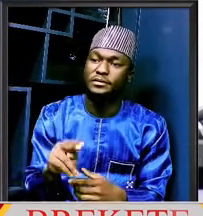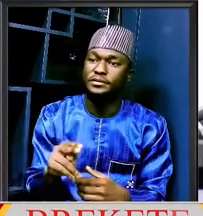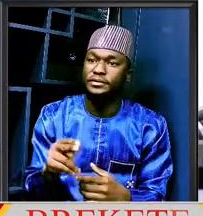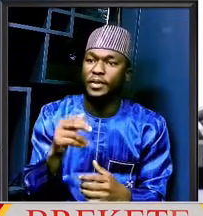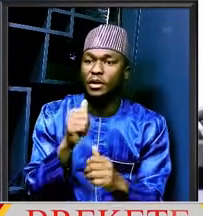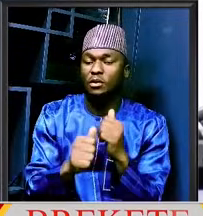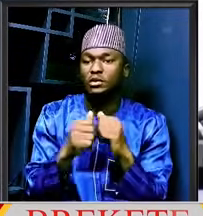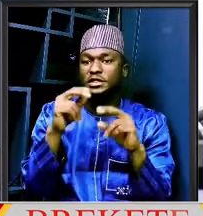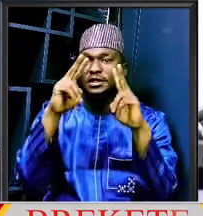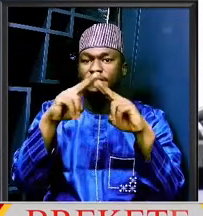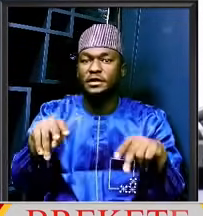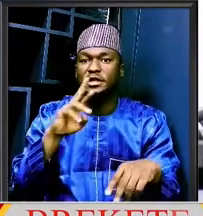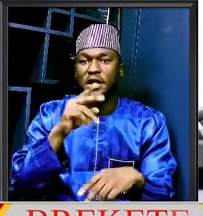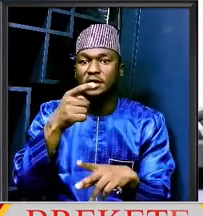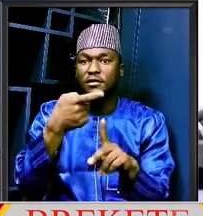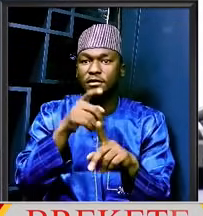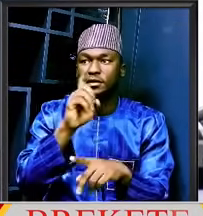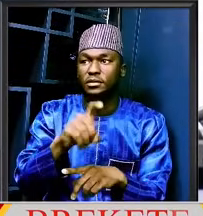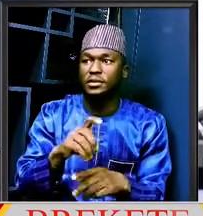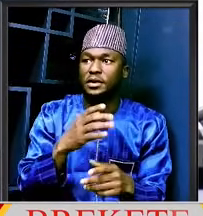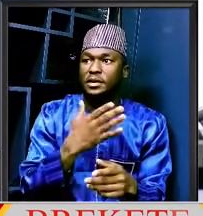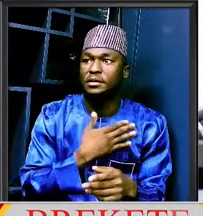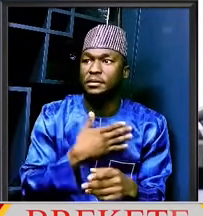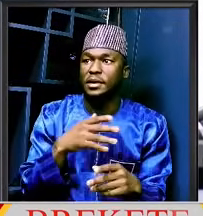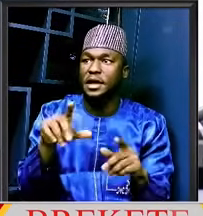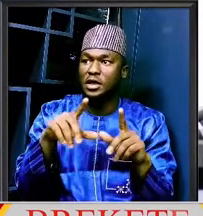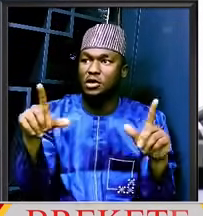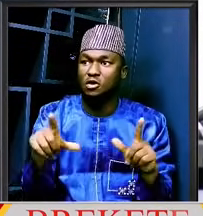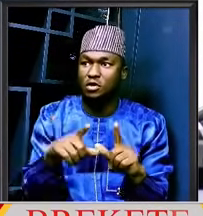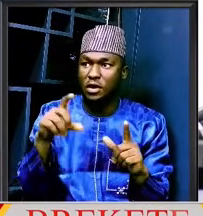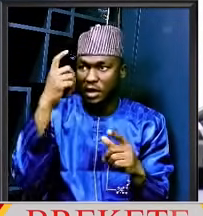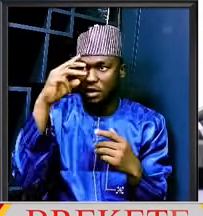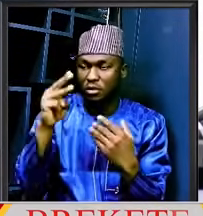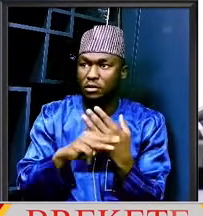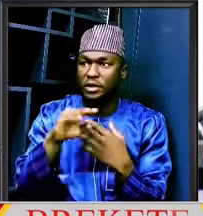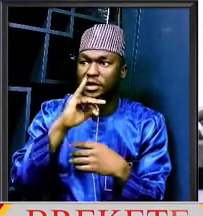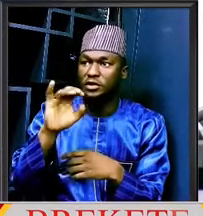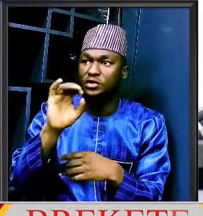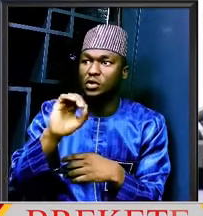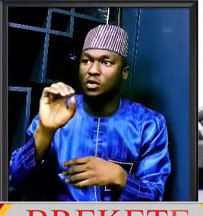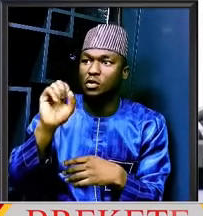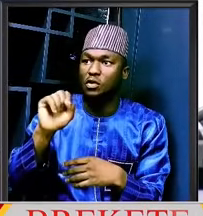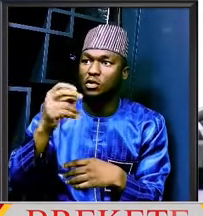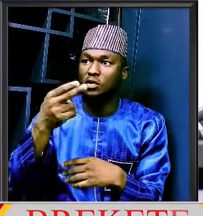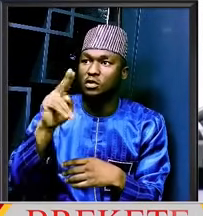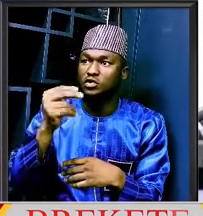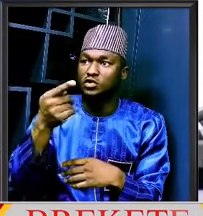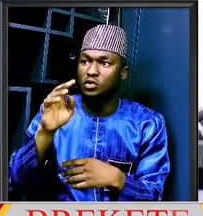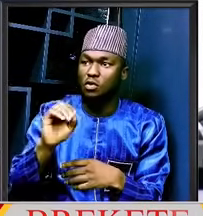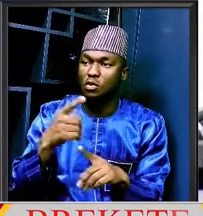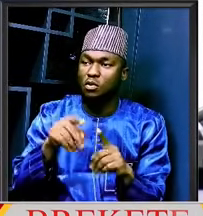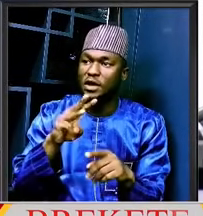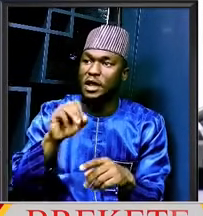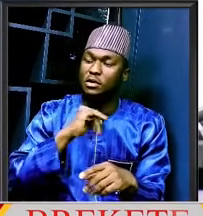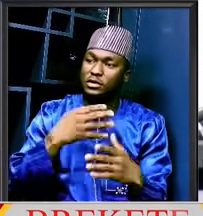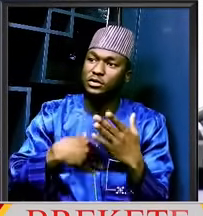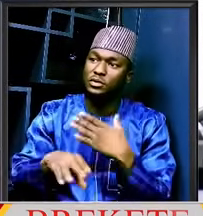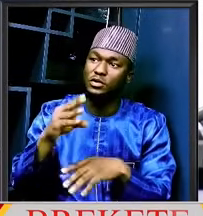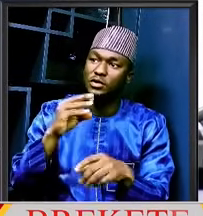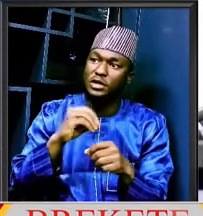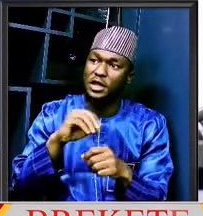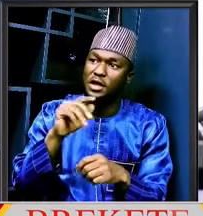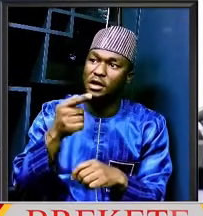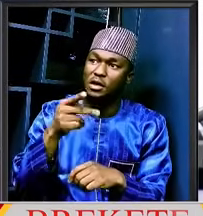Which village you from? Okay. My local government is actually Ushongu local government. Mm. But I was born and brought up